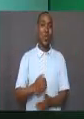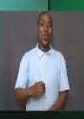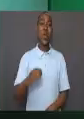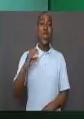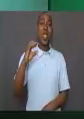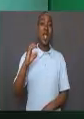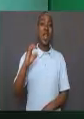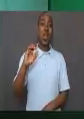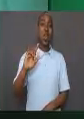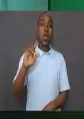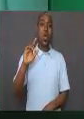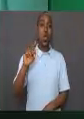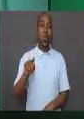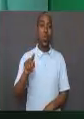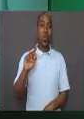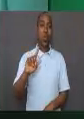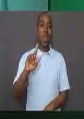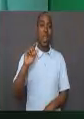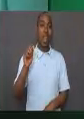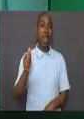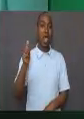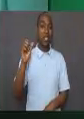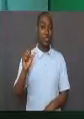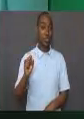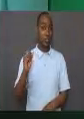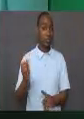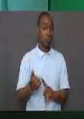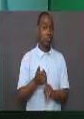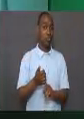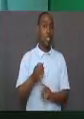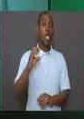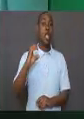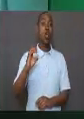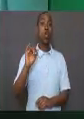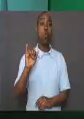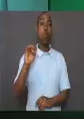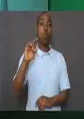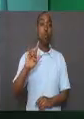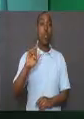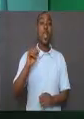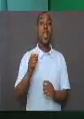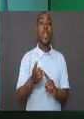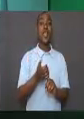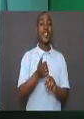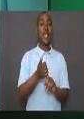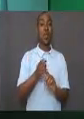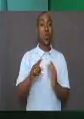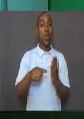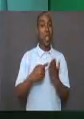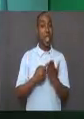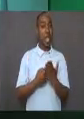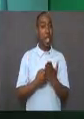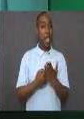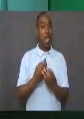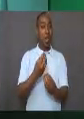Chloroplasts contain chlorophyll and enable the plant cells to perform the